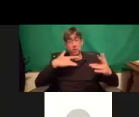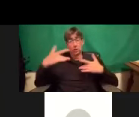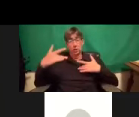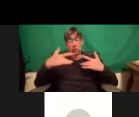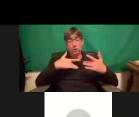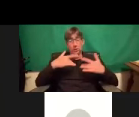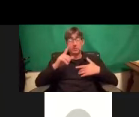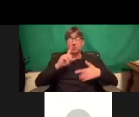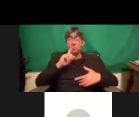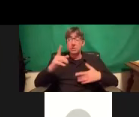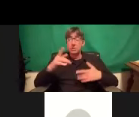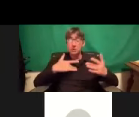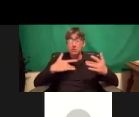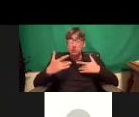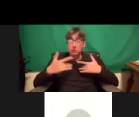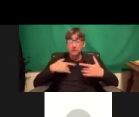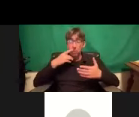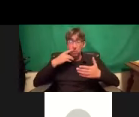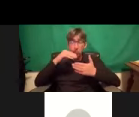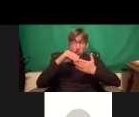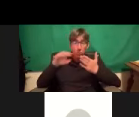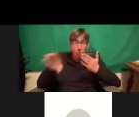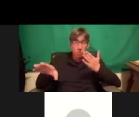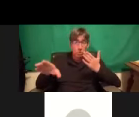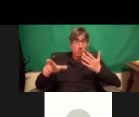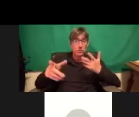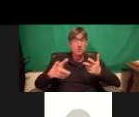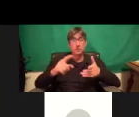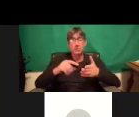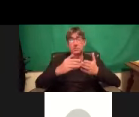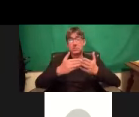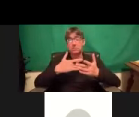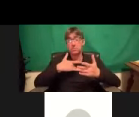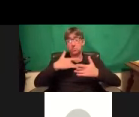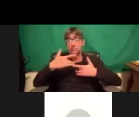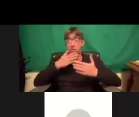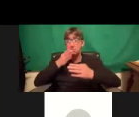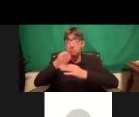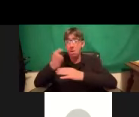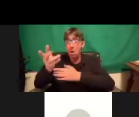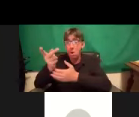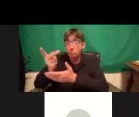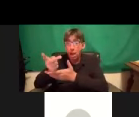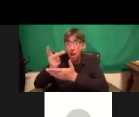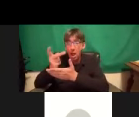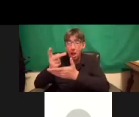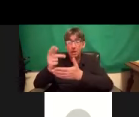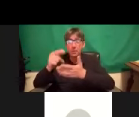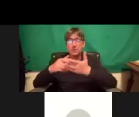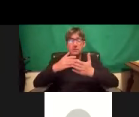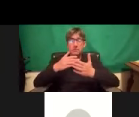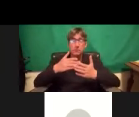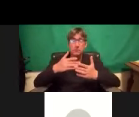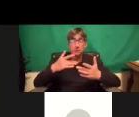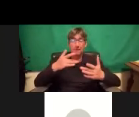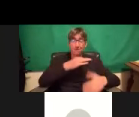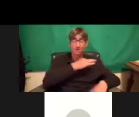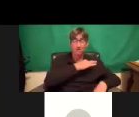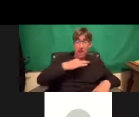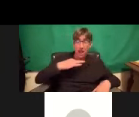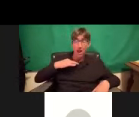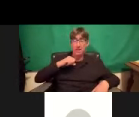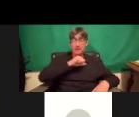for postdocs, and for staff and faculty. But I've definitely